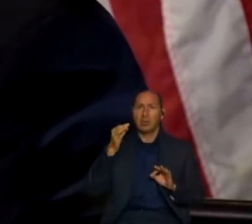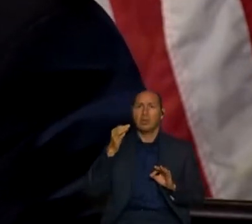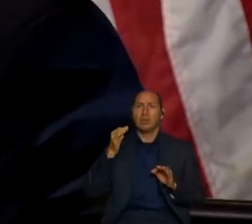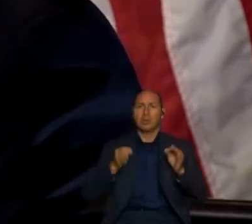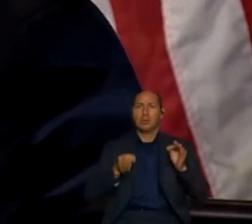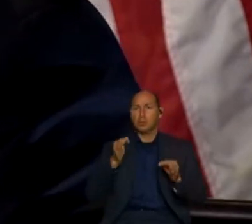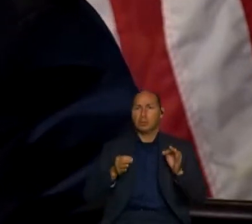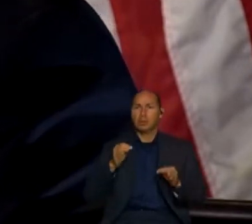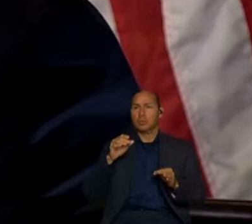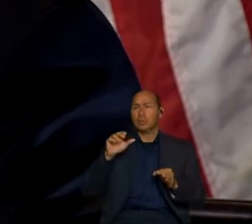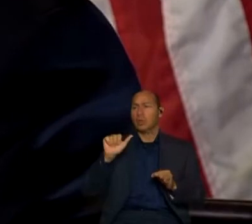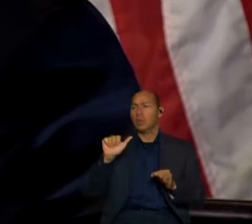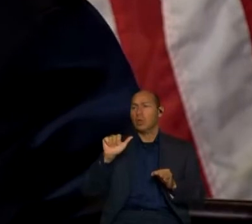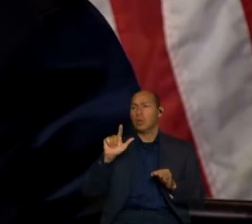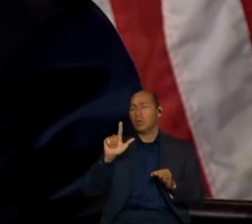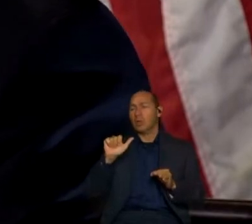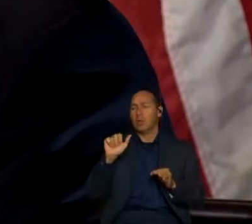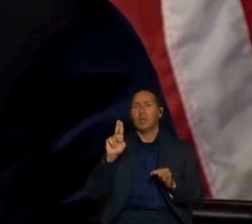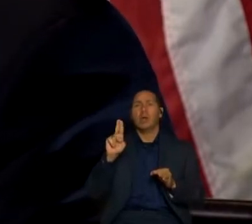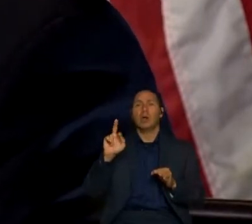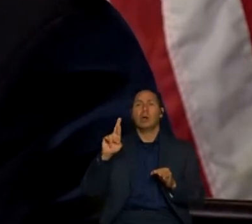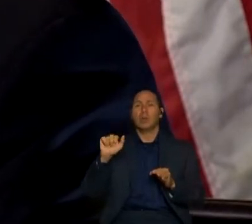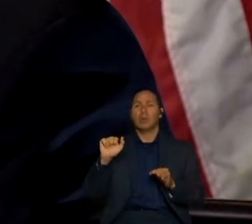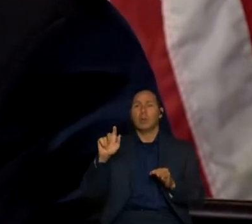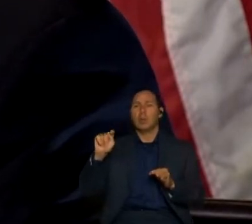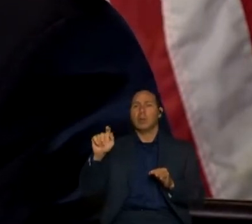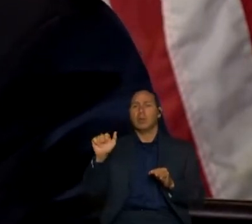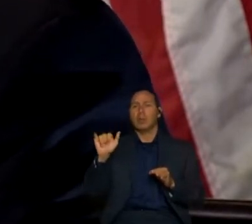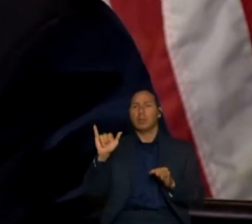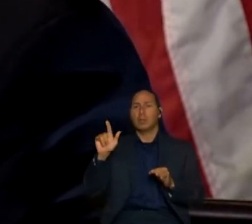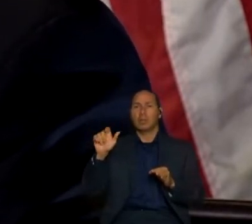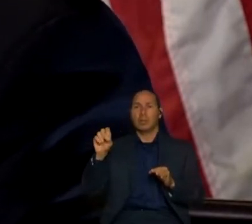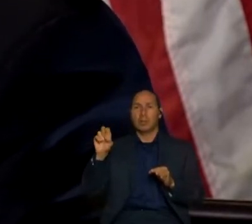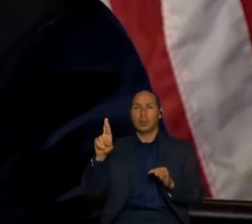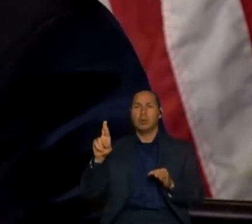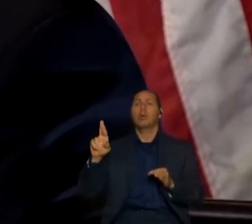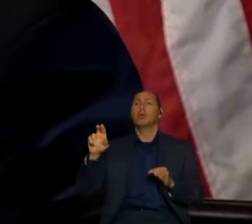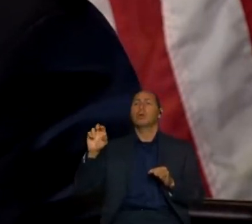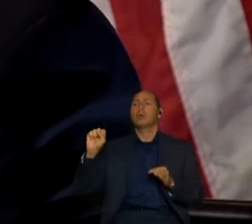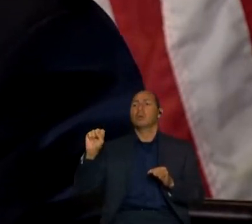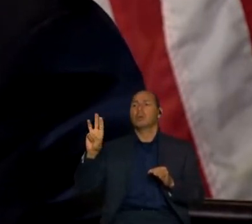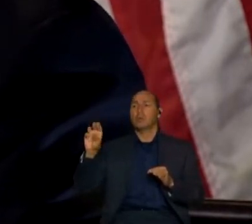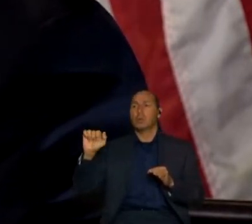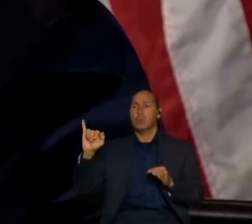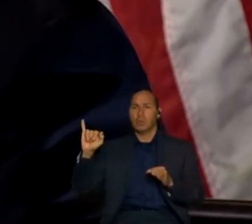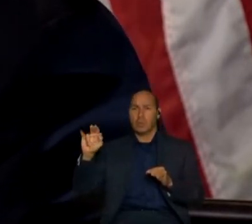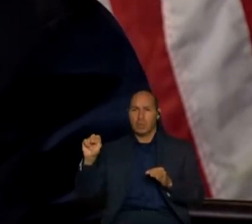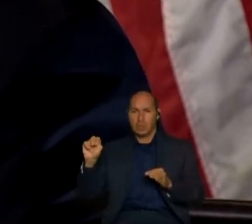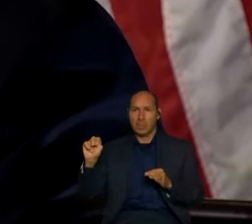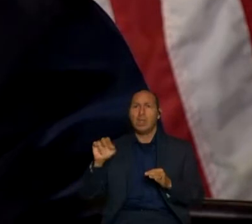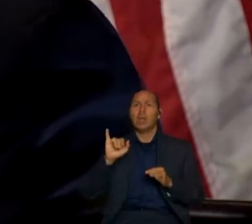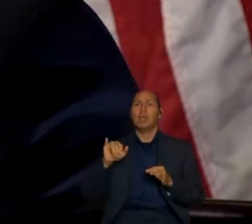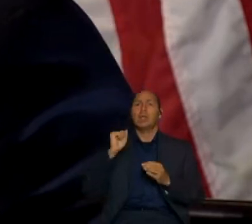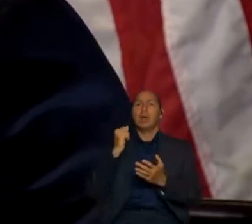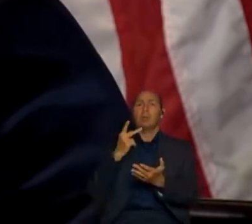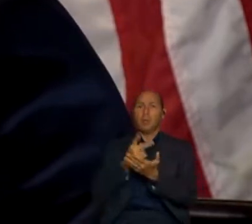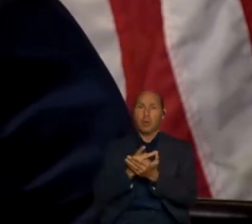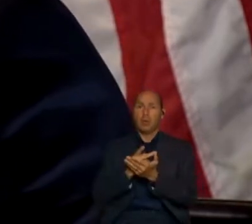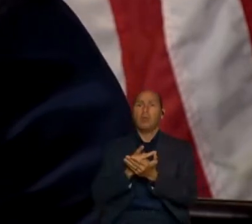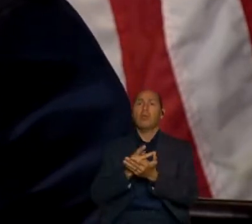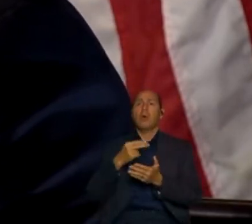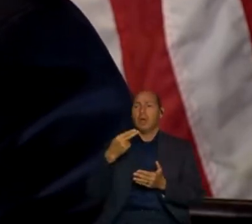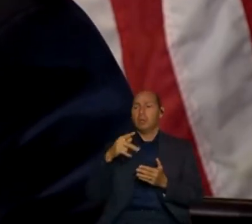Taylor Swain on Wednesday, which officially confirmed the HTA plan of adjustment.